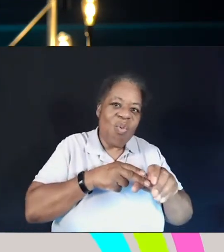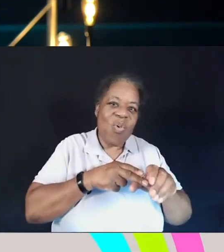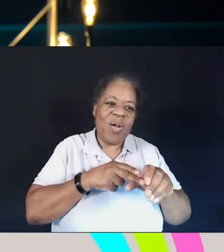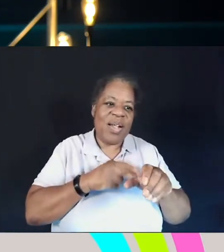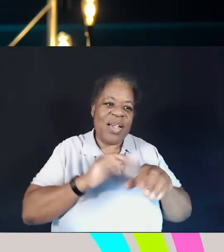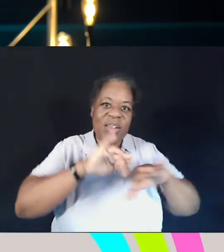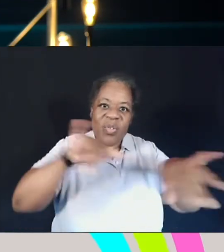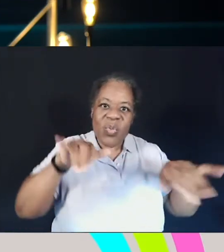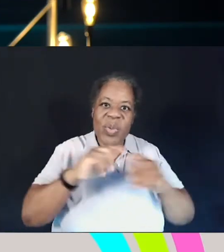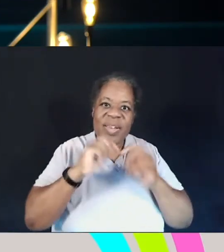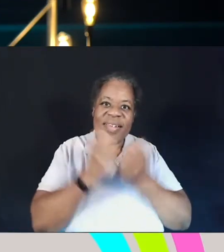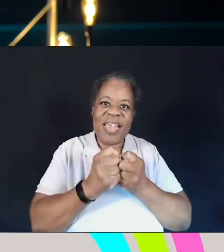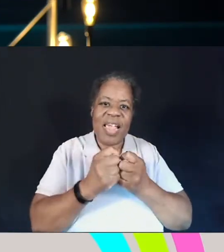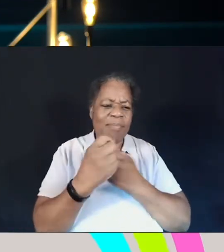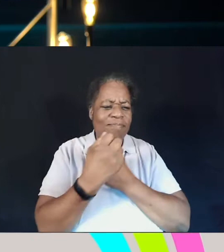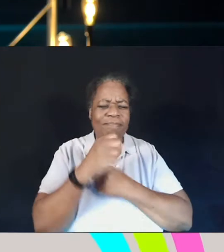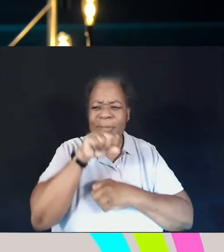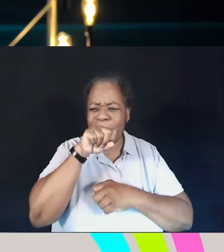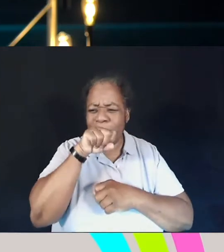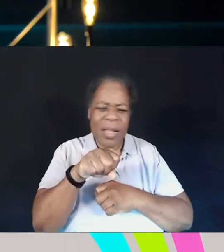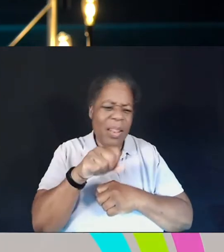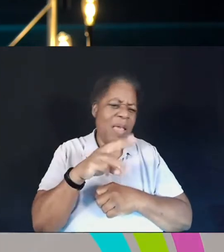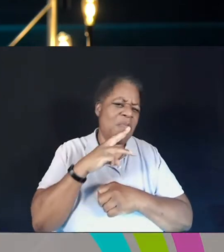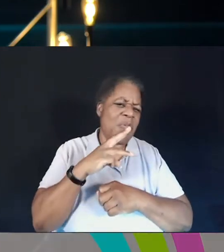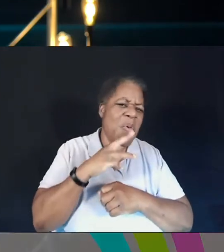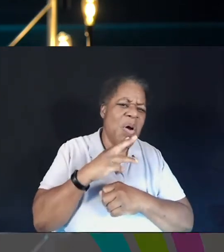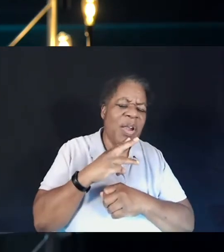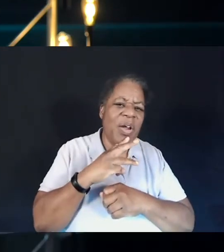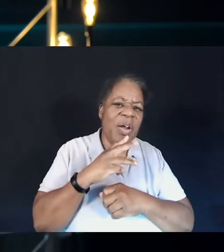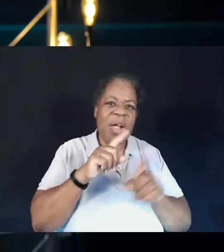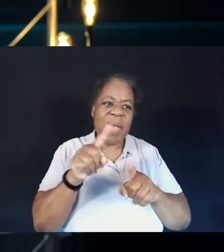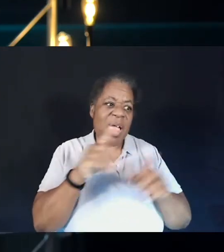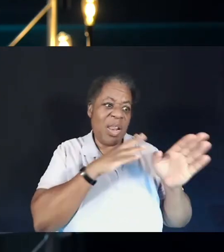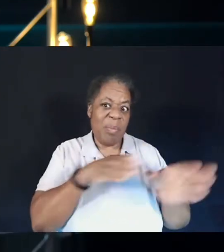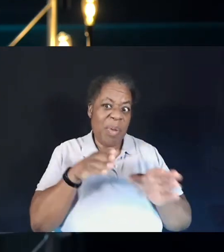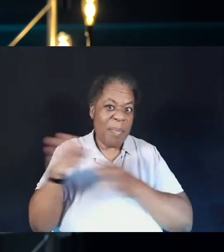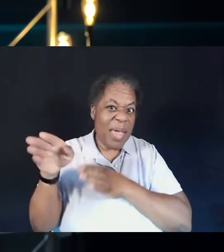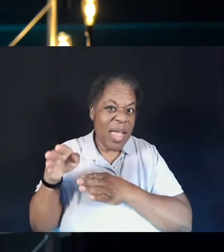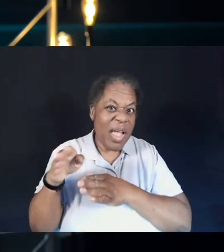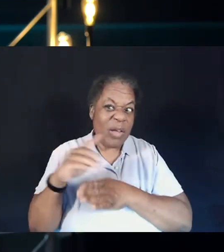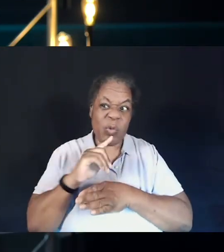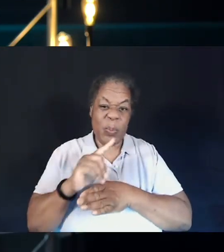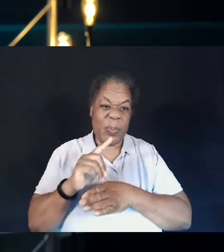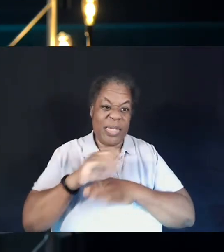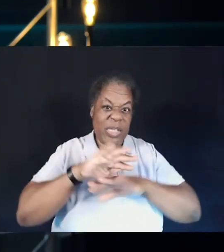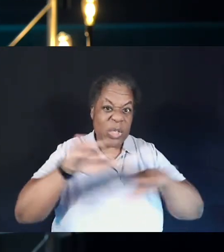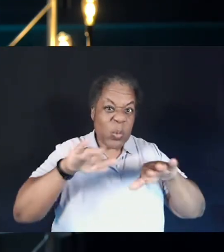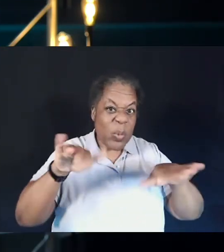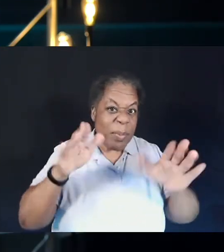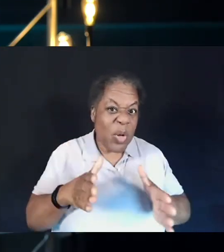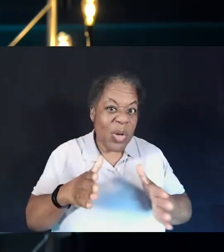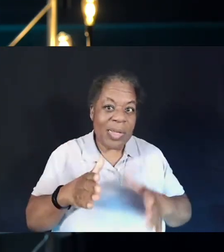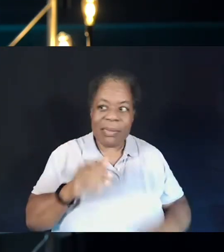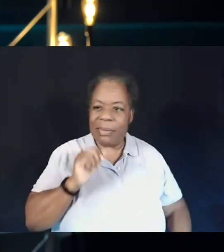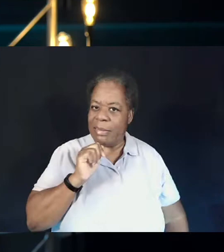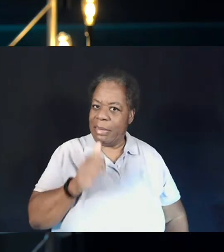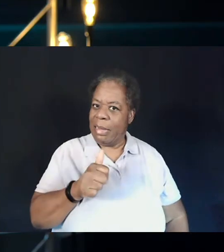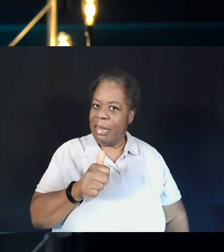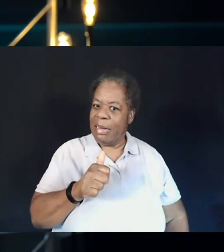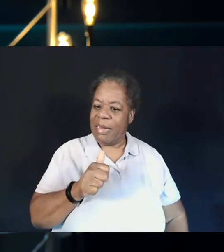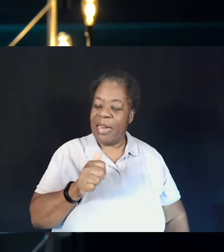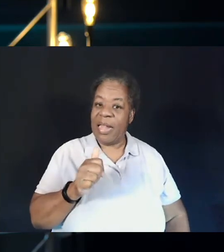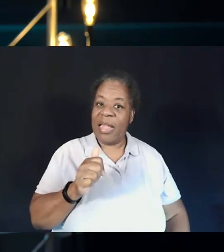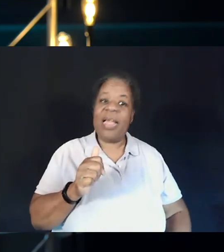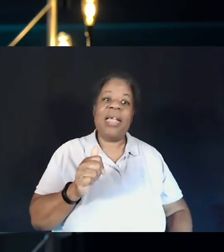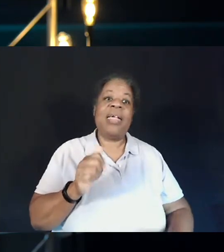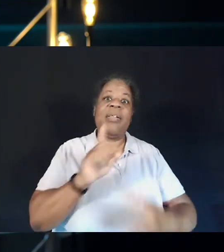I loved the water, but I was not at all prepared for what it meant to be a swimmer. And the first week of practice, which I wasn't aware of when